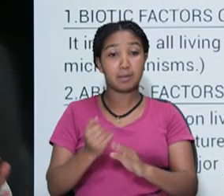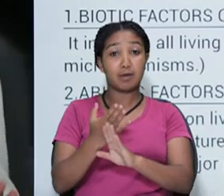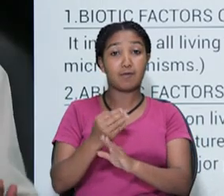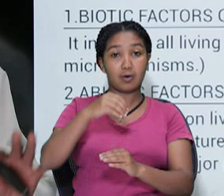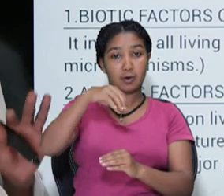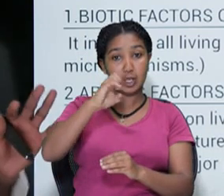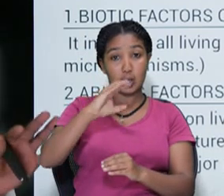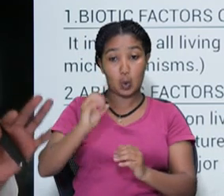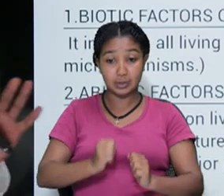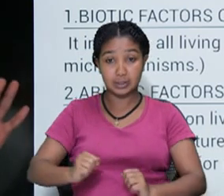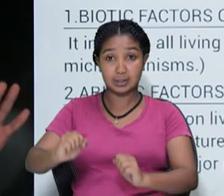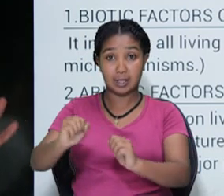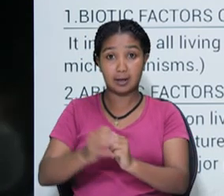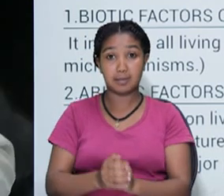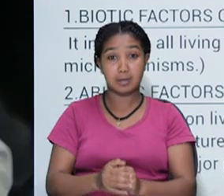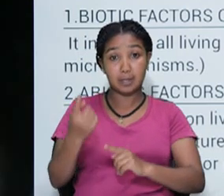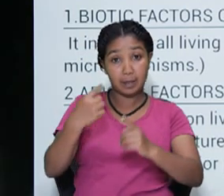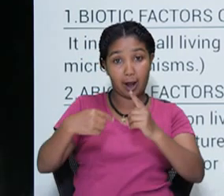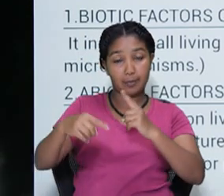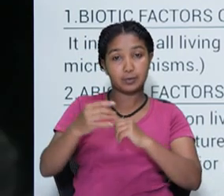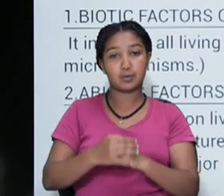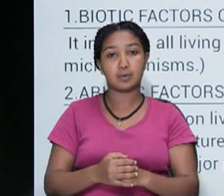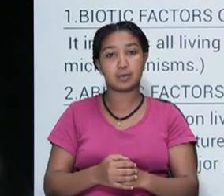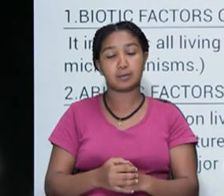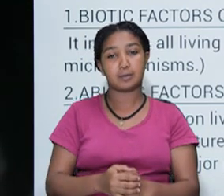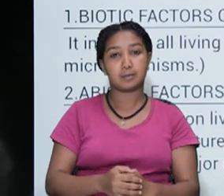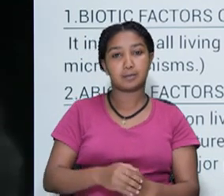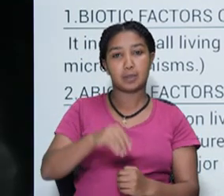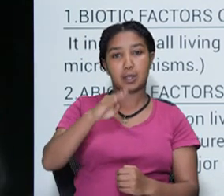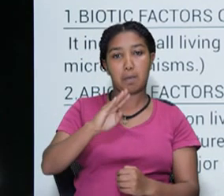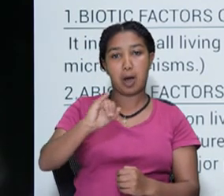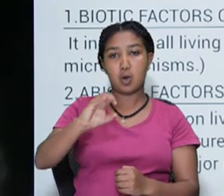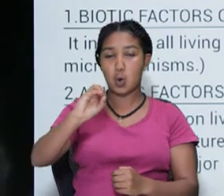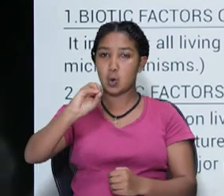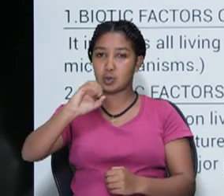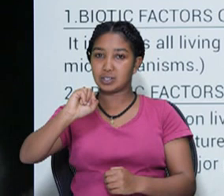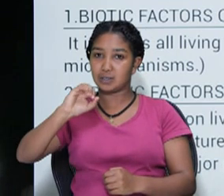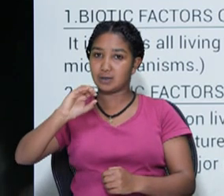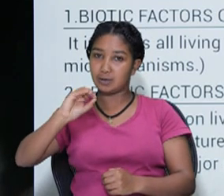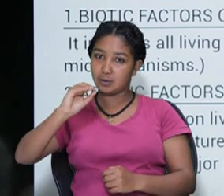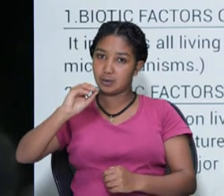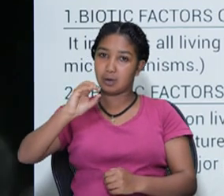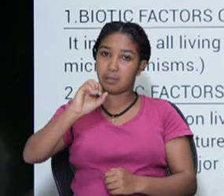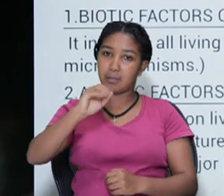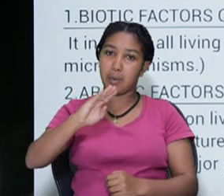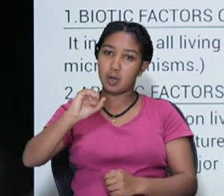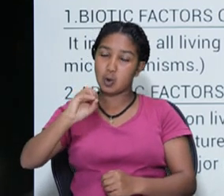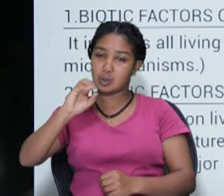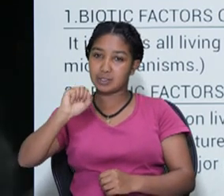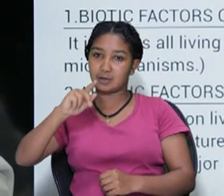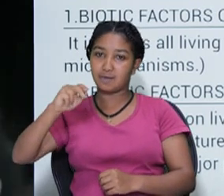Before ecosystem, let me come to the biosphere. Before that, there is biosphere. Because